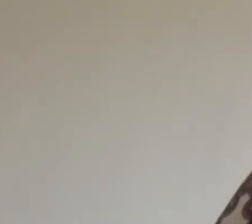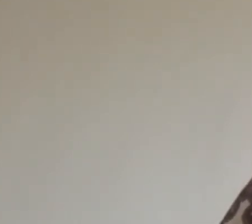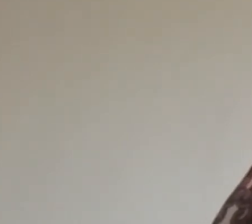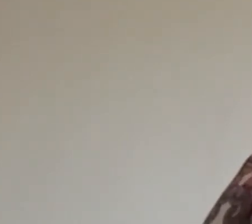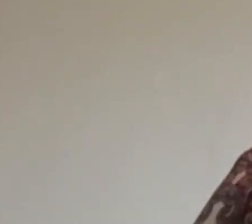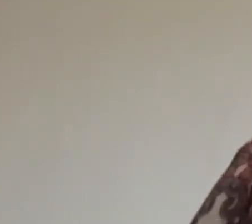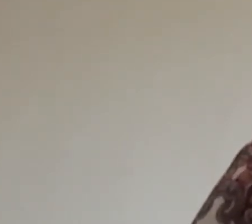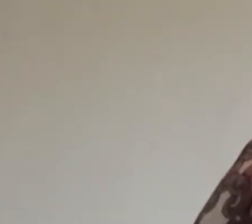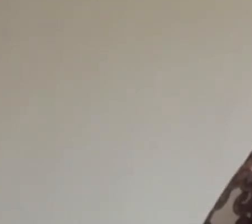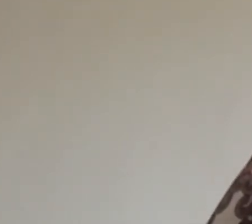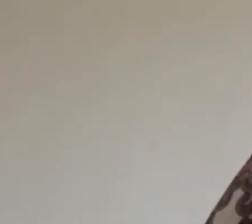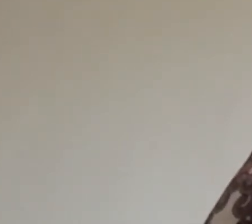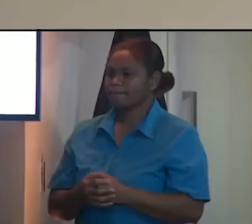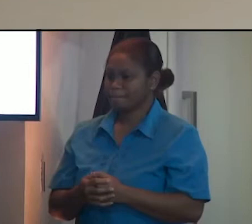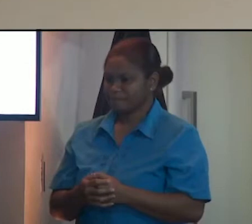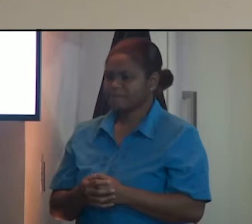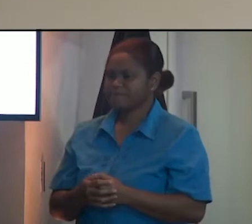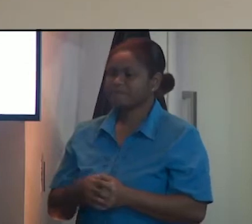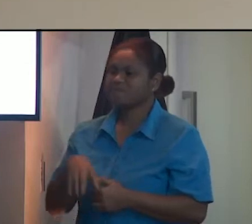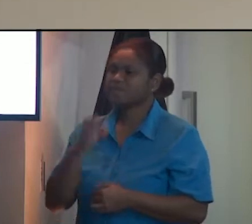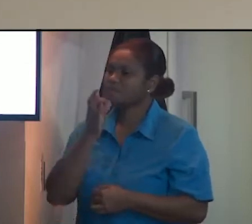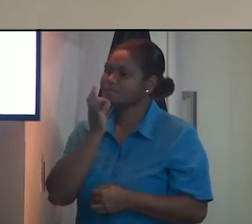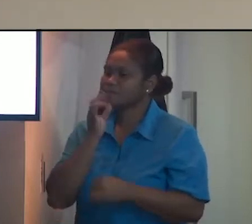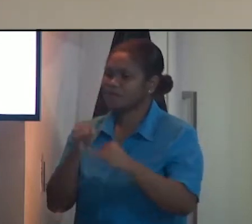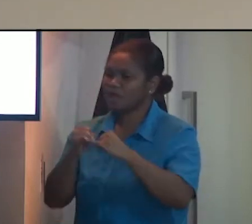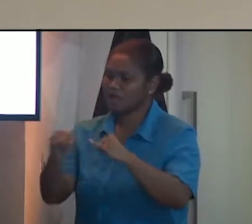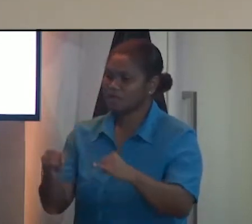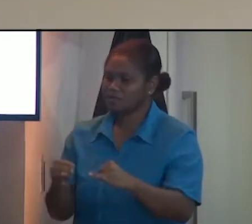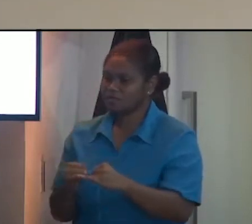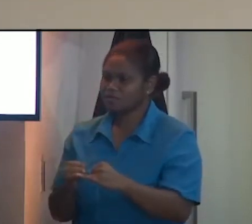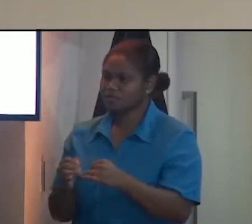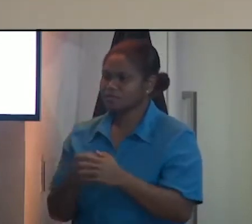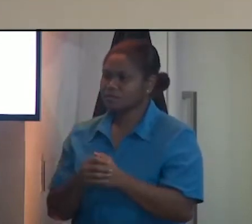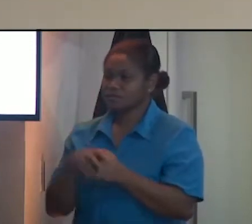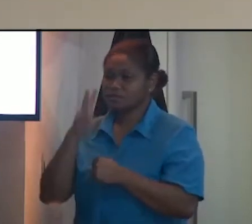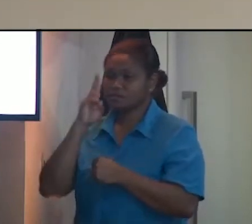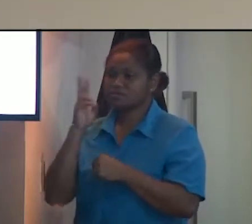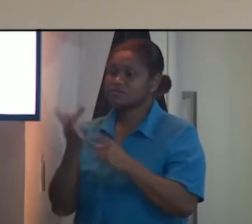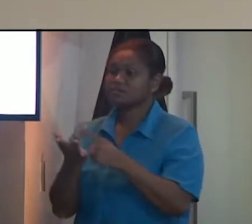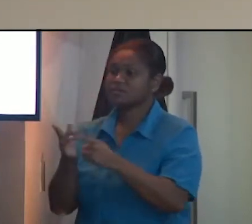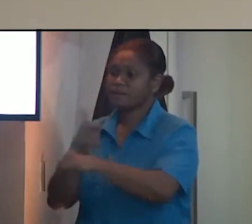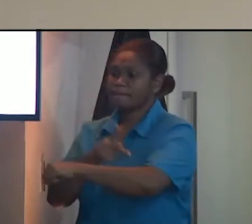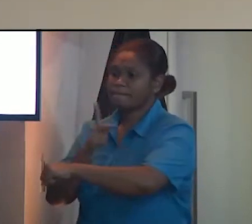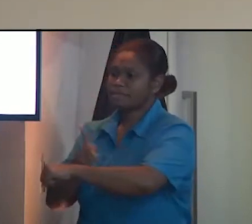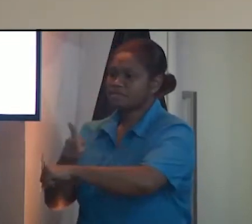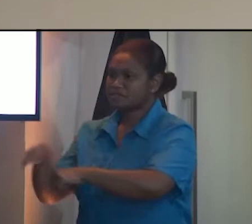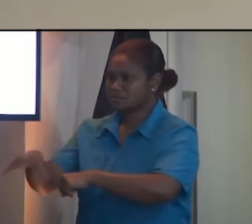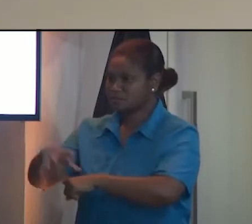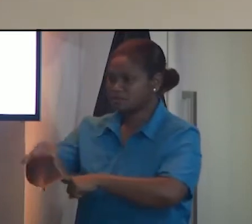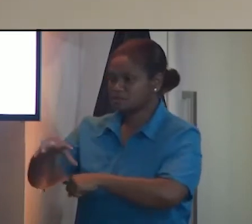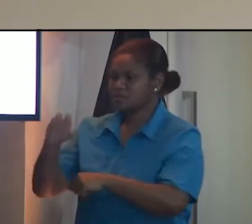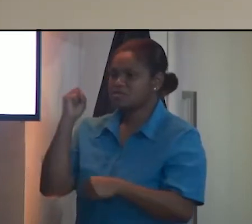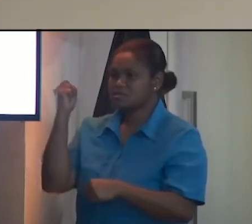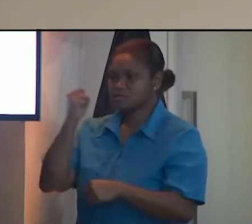of women in the national parliament in Timor-Leste. Looking across in the Pacific region, not far from Papua New Guinea, Samoa has